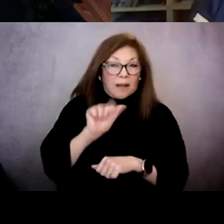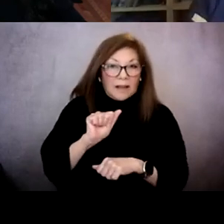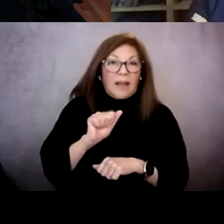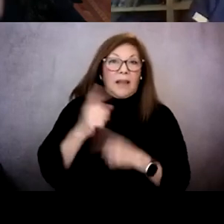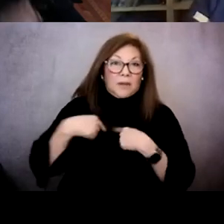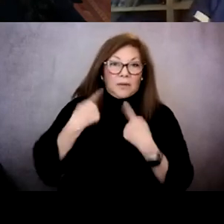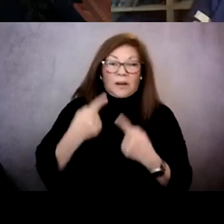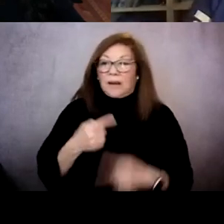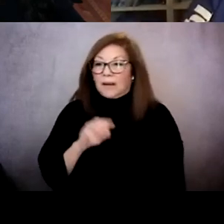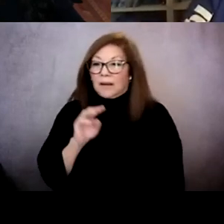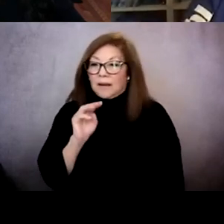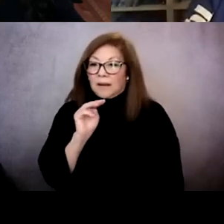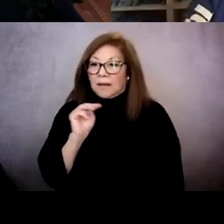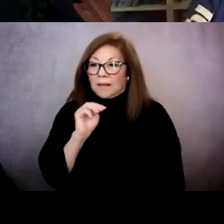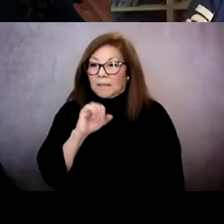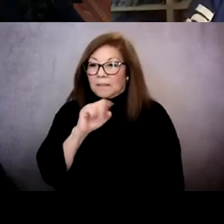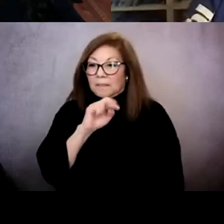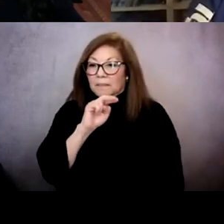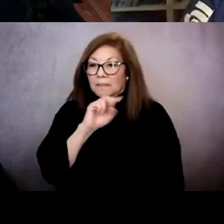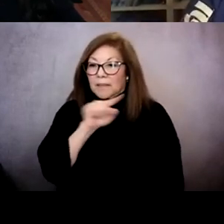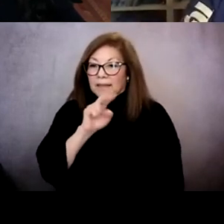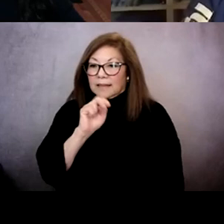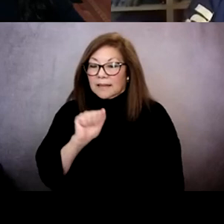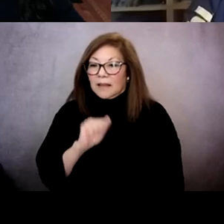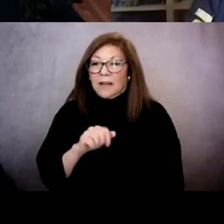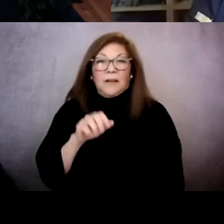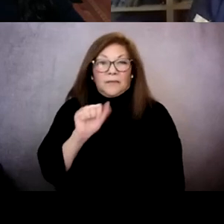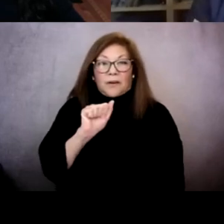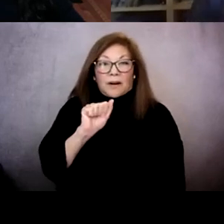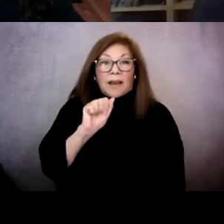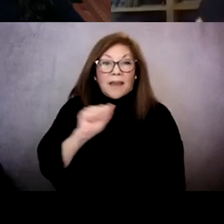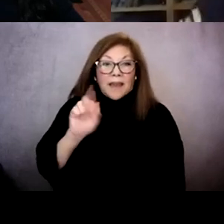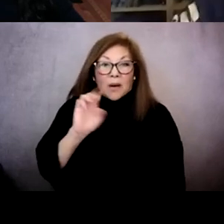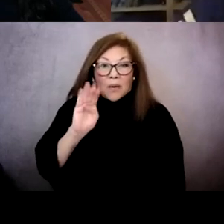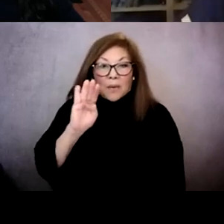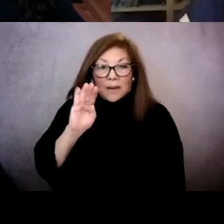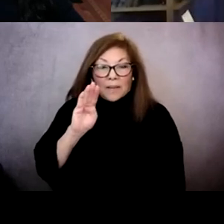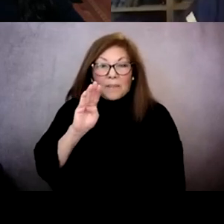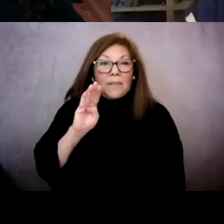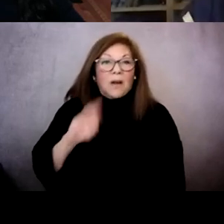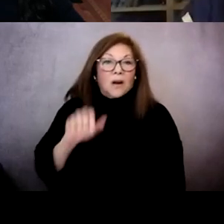Mizna, which is for Arab arts. You have